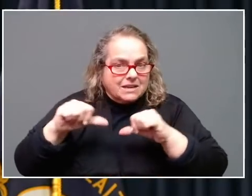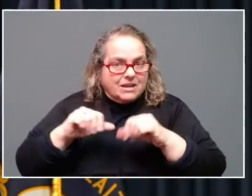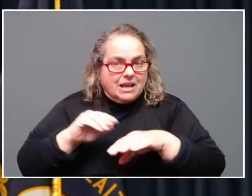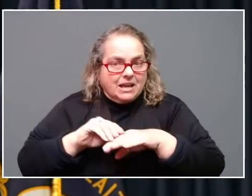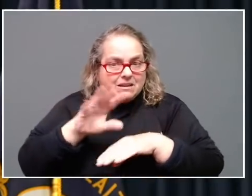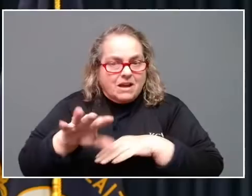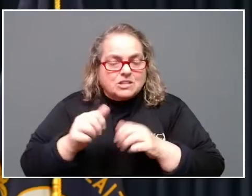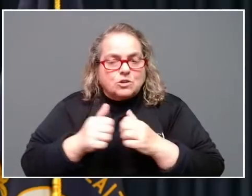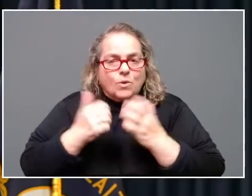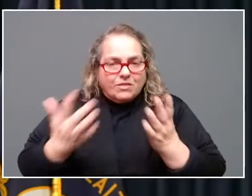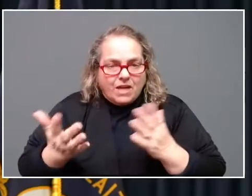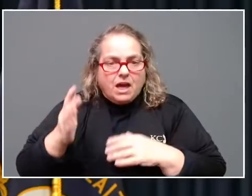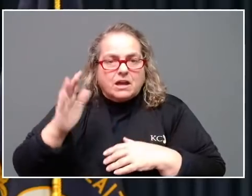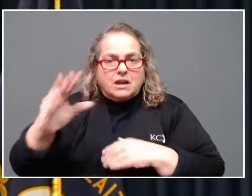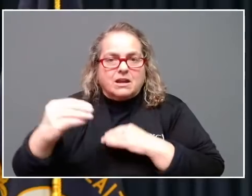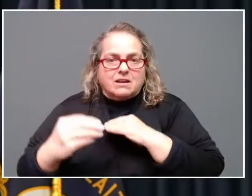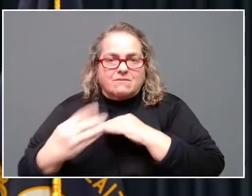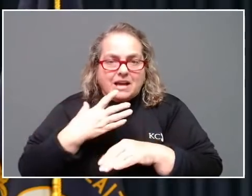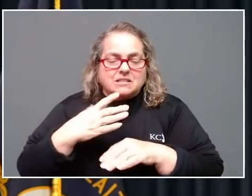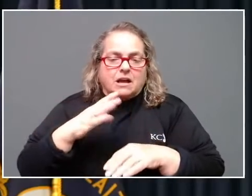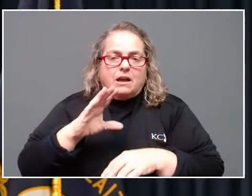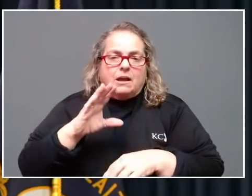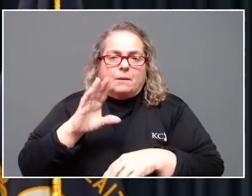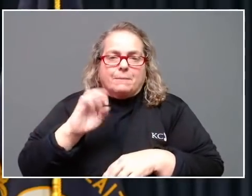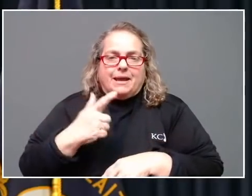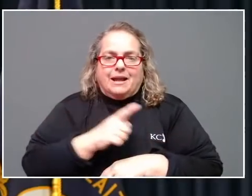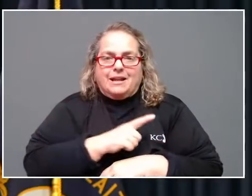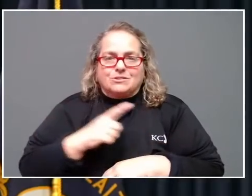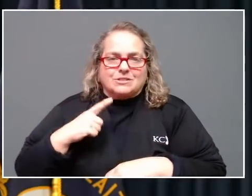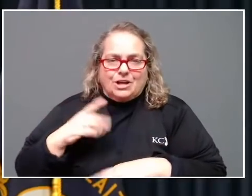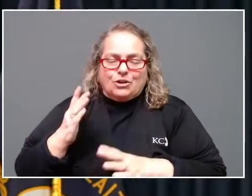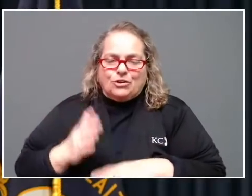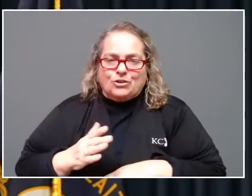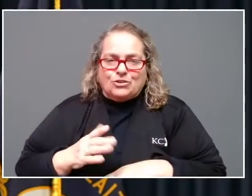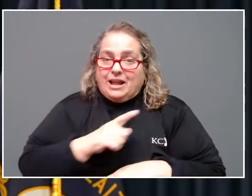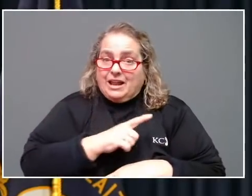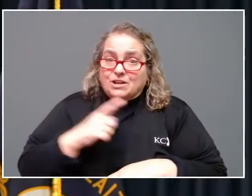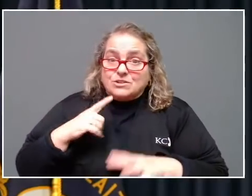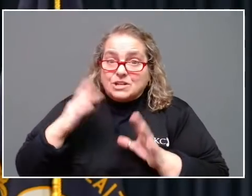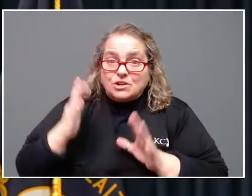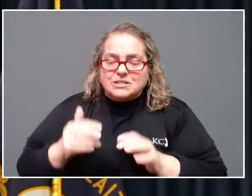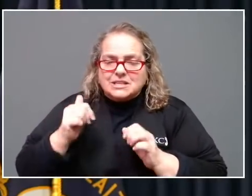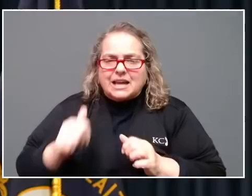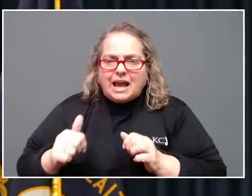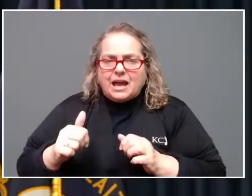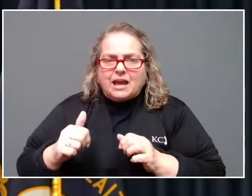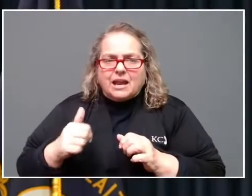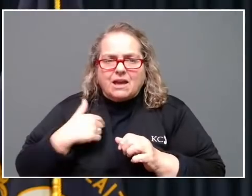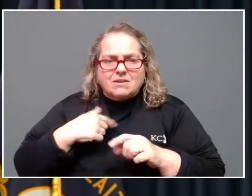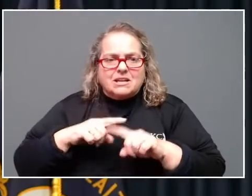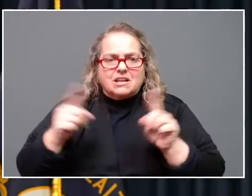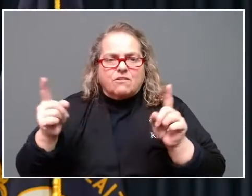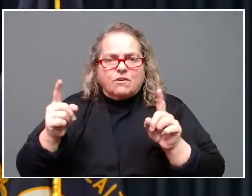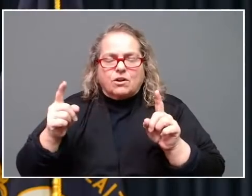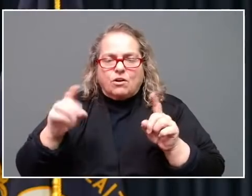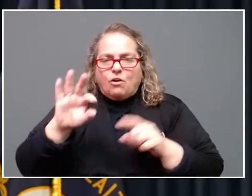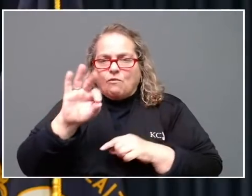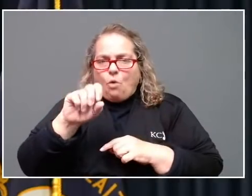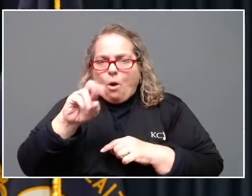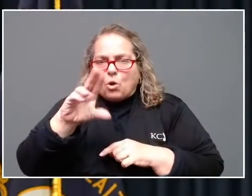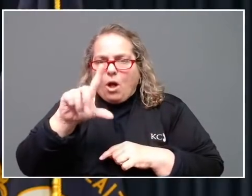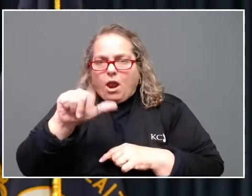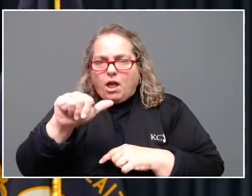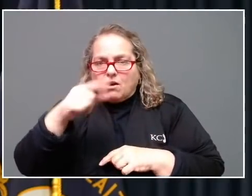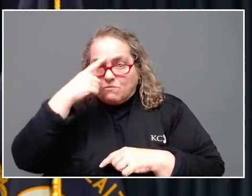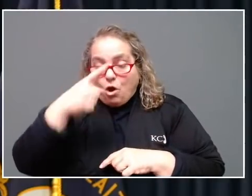advice being legislated. You know, they could legislate a different formula for gravity, but that doesn't make it right. And